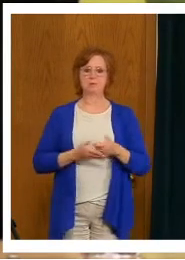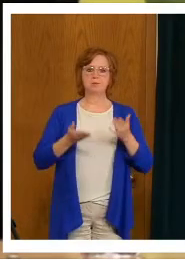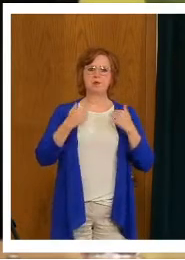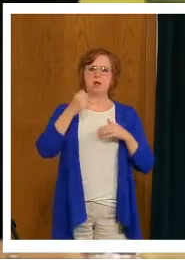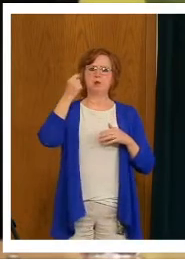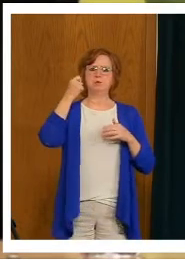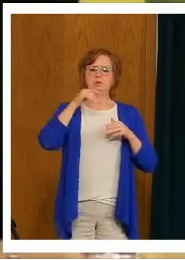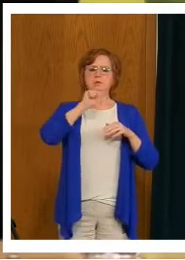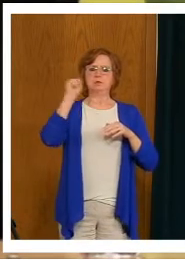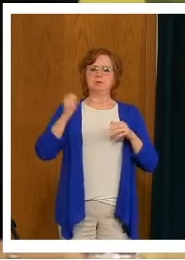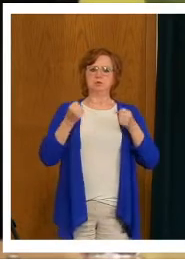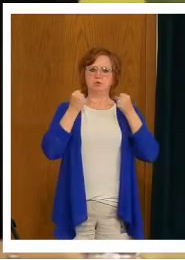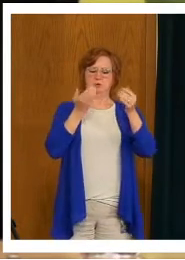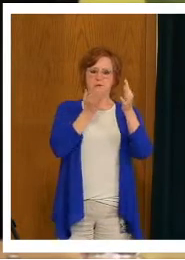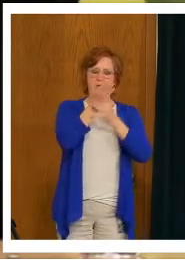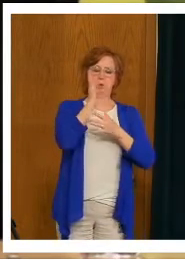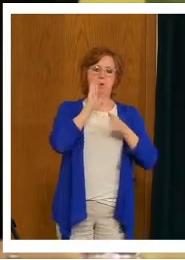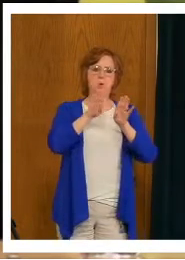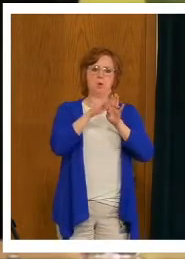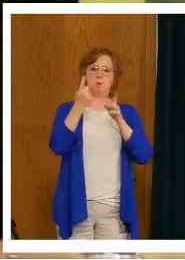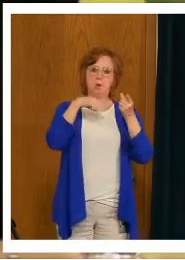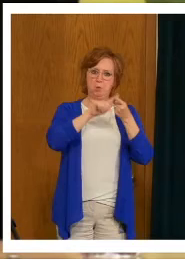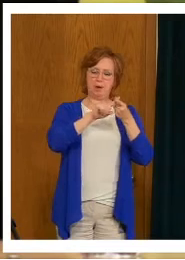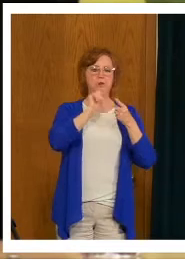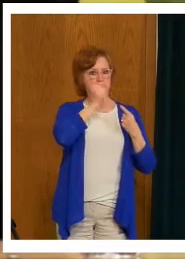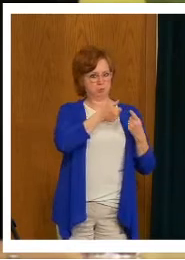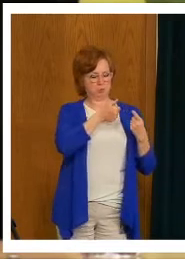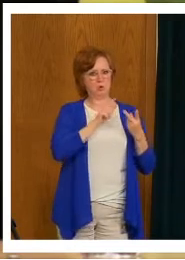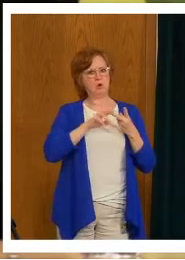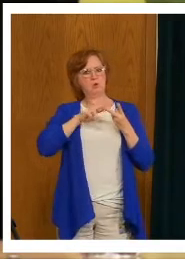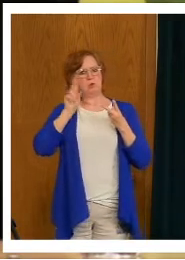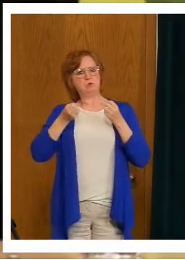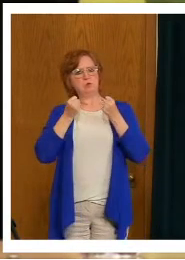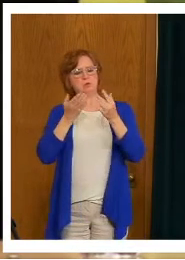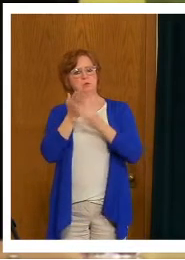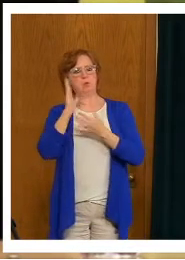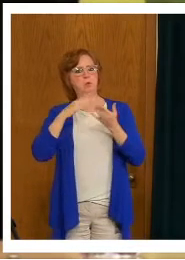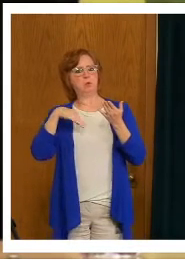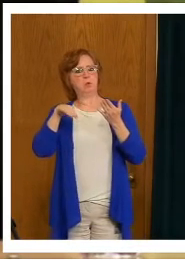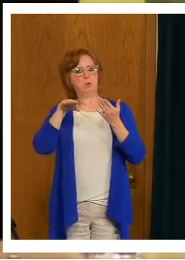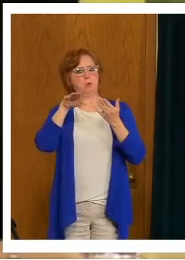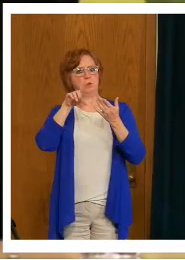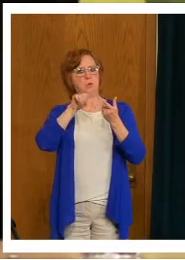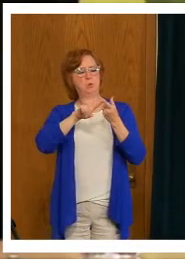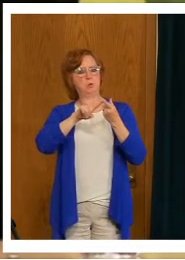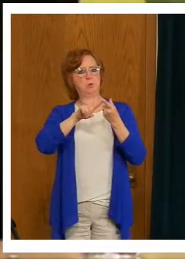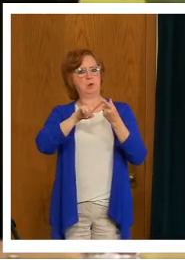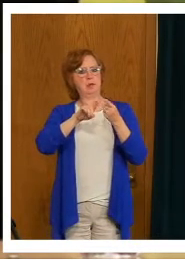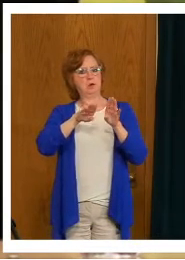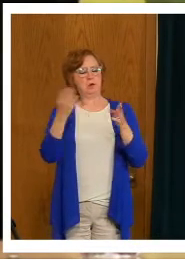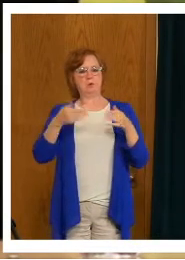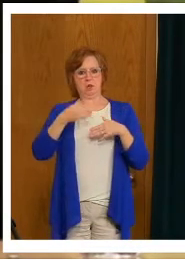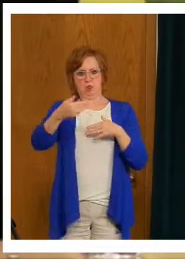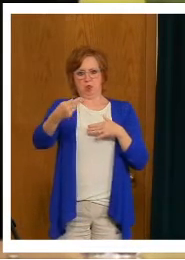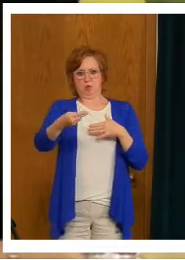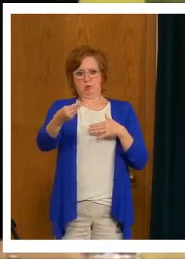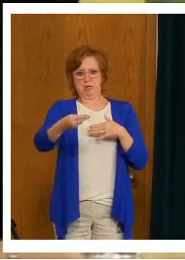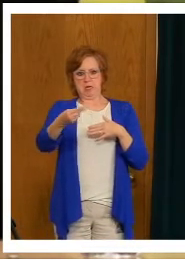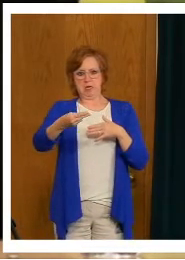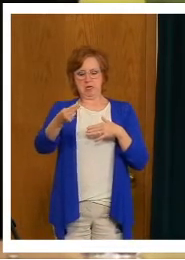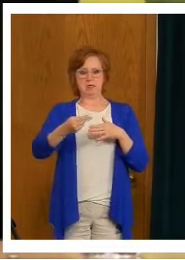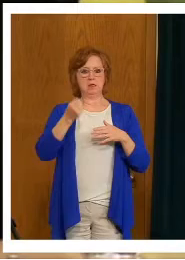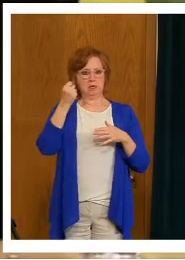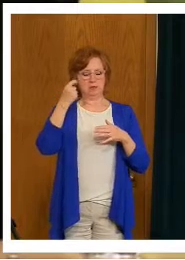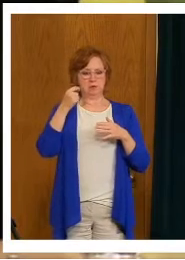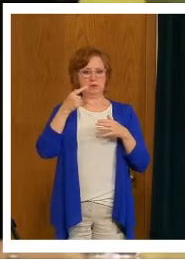Saskatoon drive-through clinic will reopen tomorrow, and the Regina drive-through clinic will reopen on Thursday. For now, both